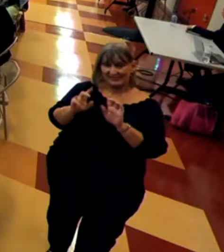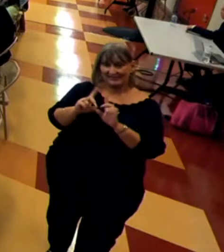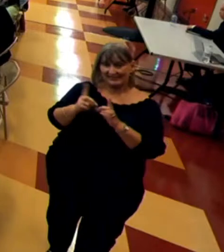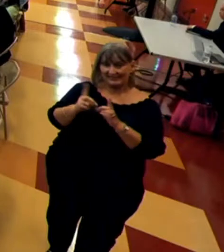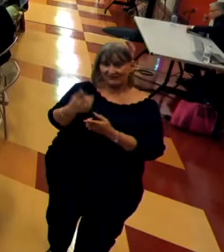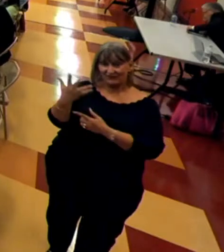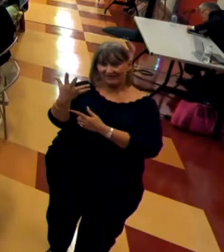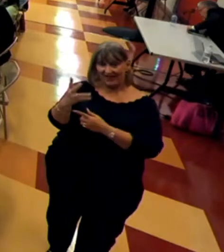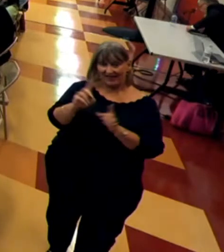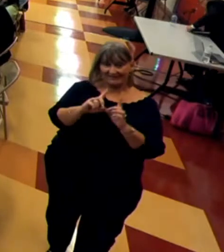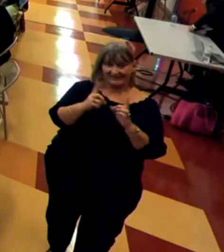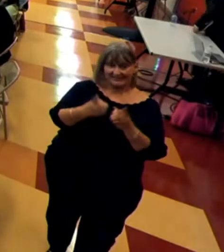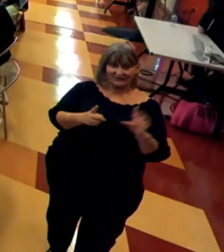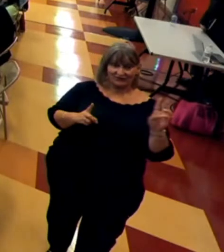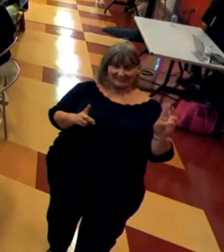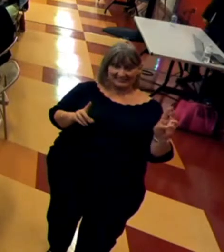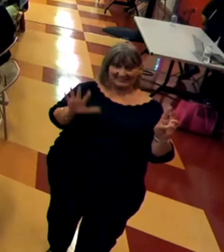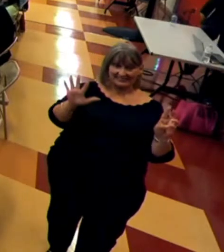6.